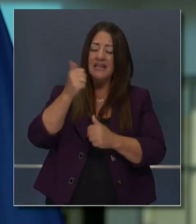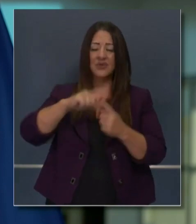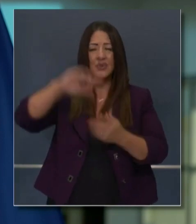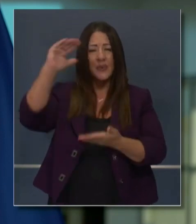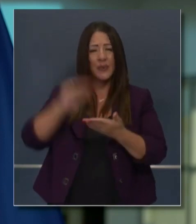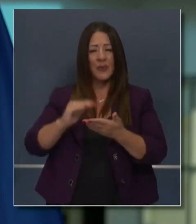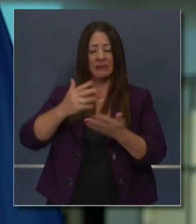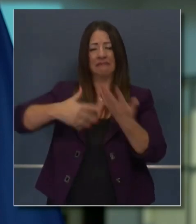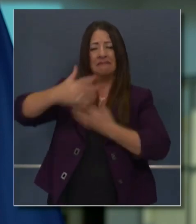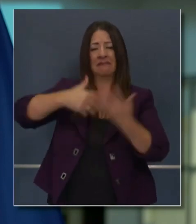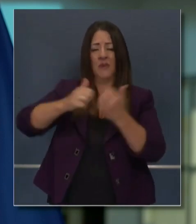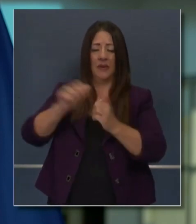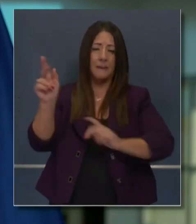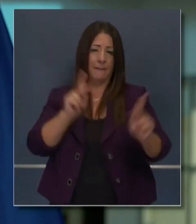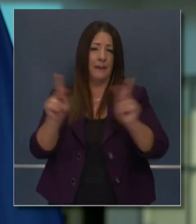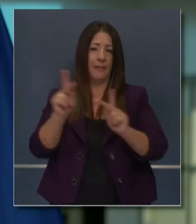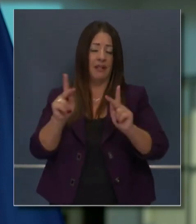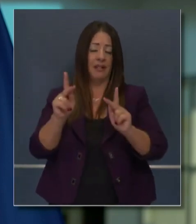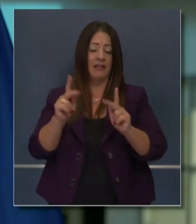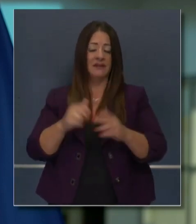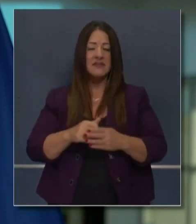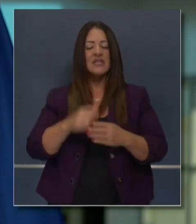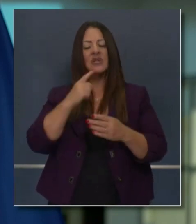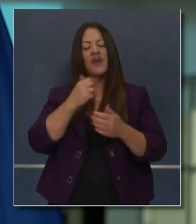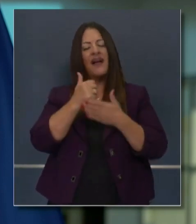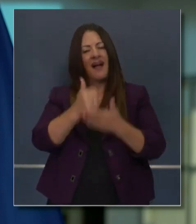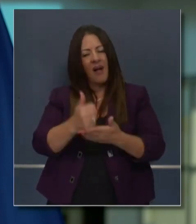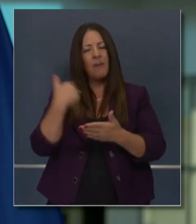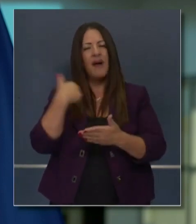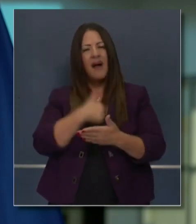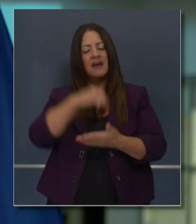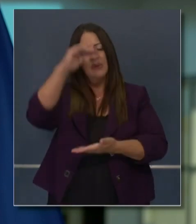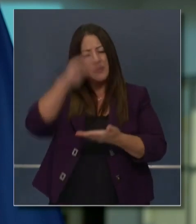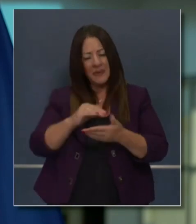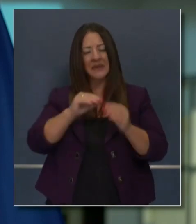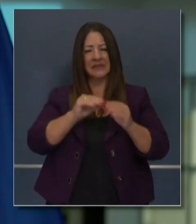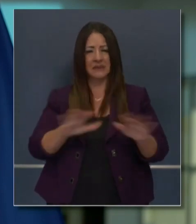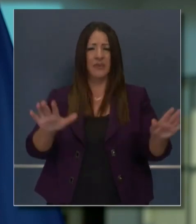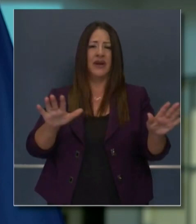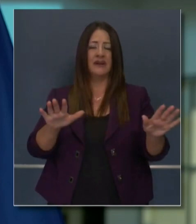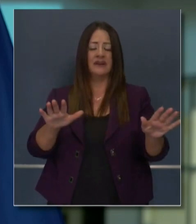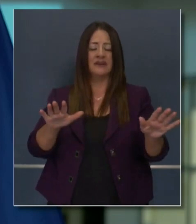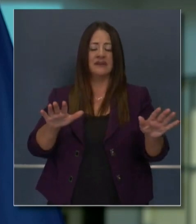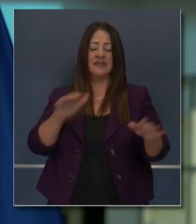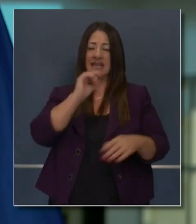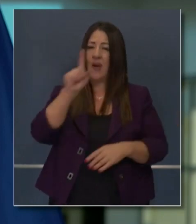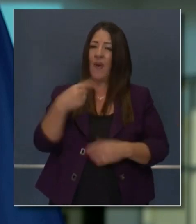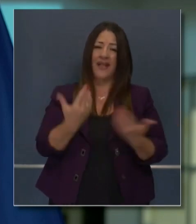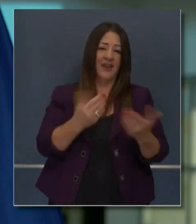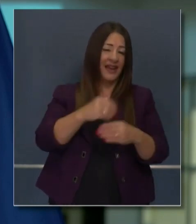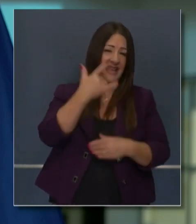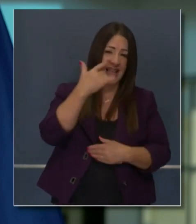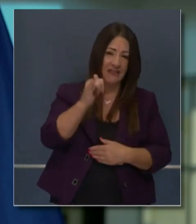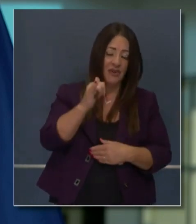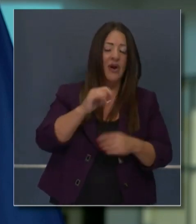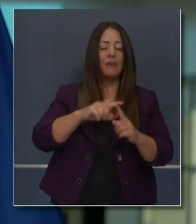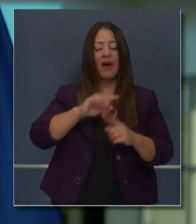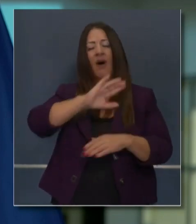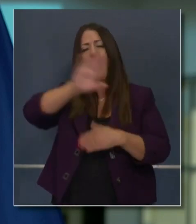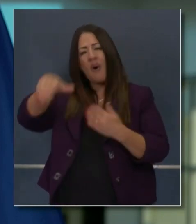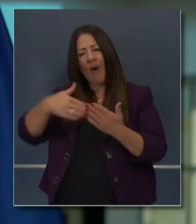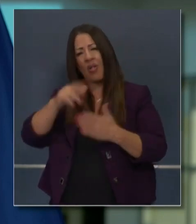that clearly has supported the transmission and increased transmission we're seeing across this country, not just the